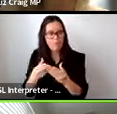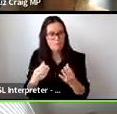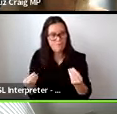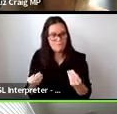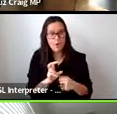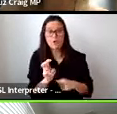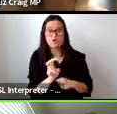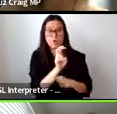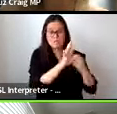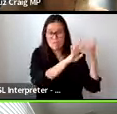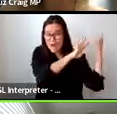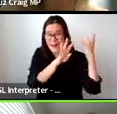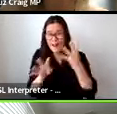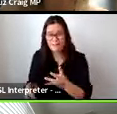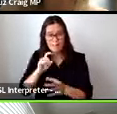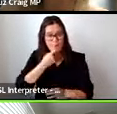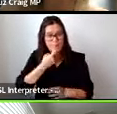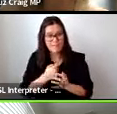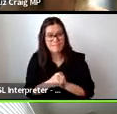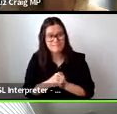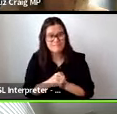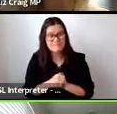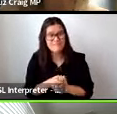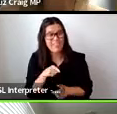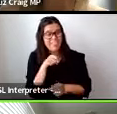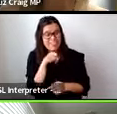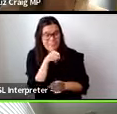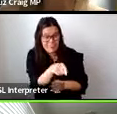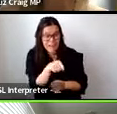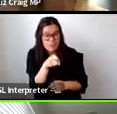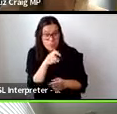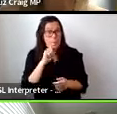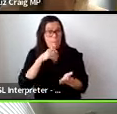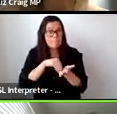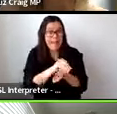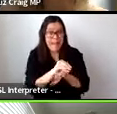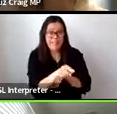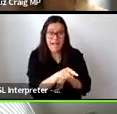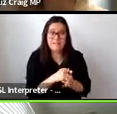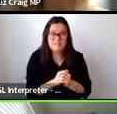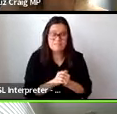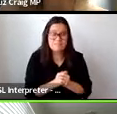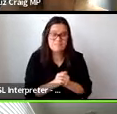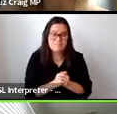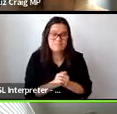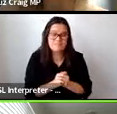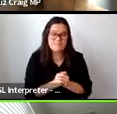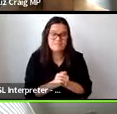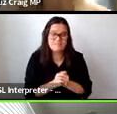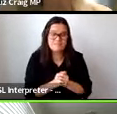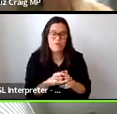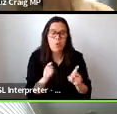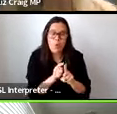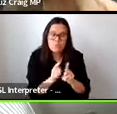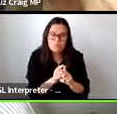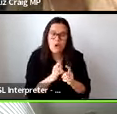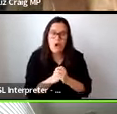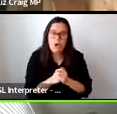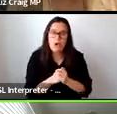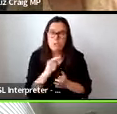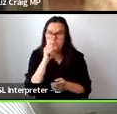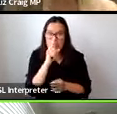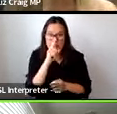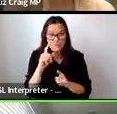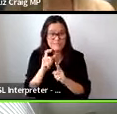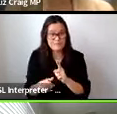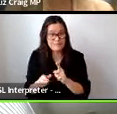That is a cost you are paying with this bill. A cost of this bill is the burdens on people with